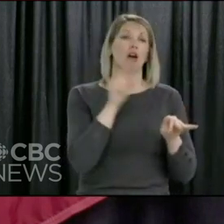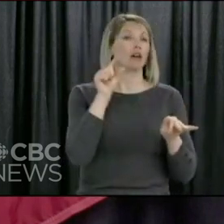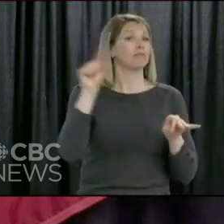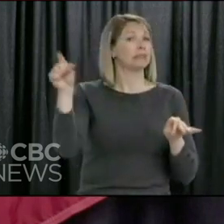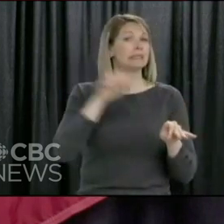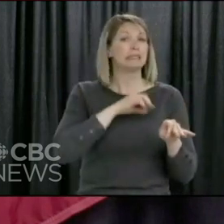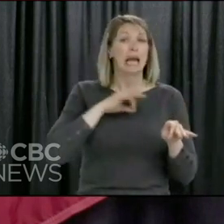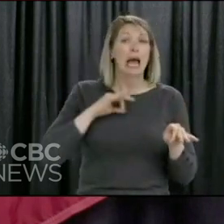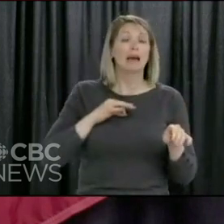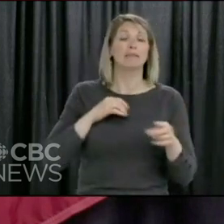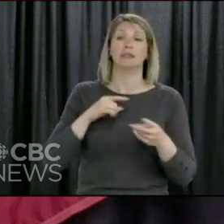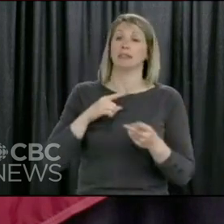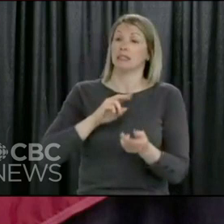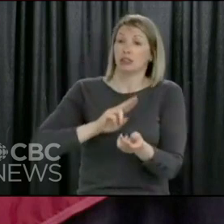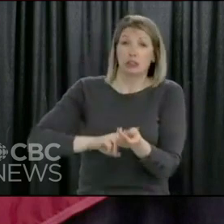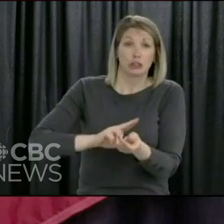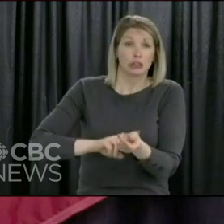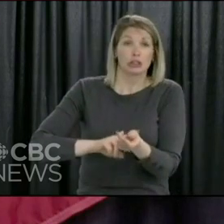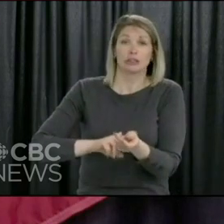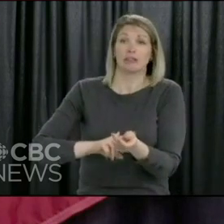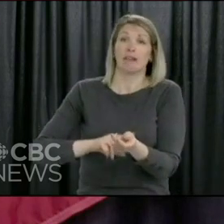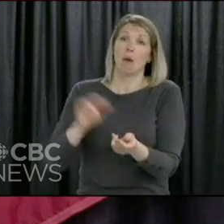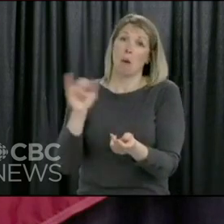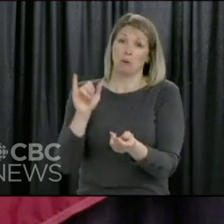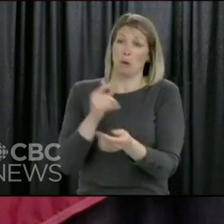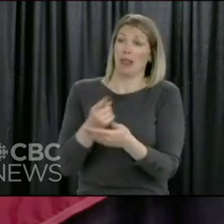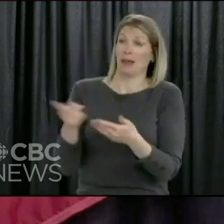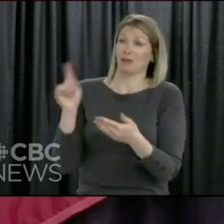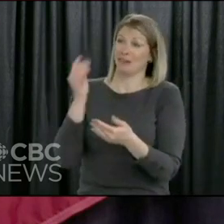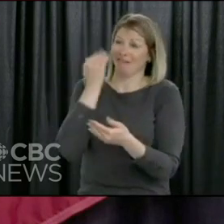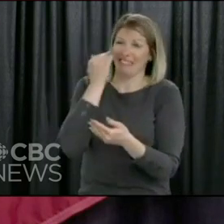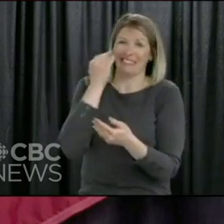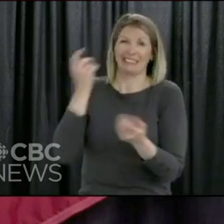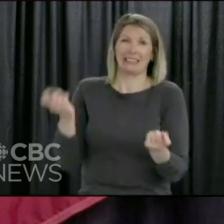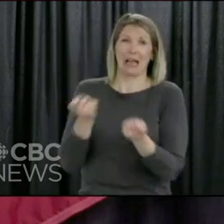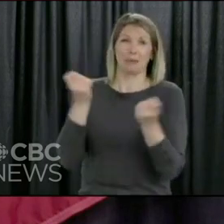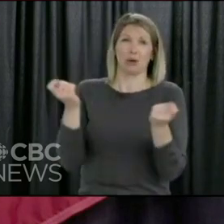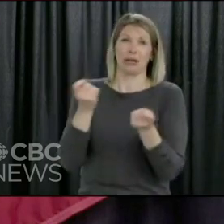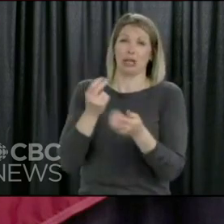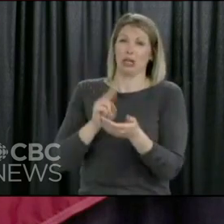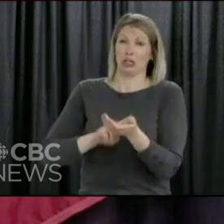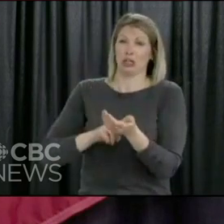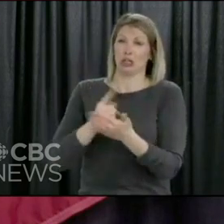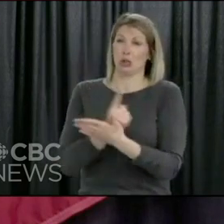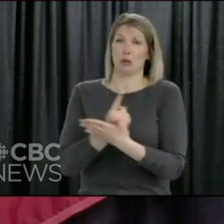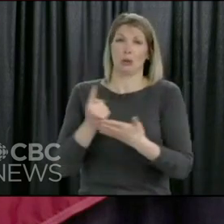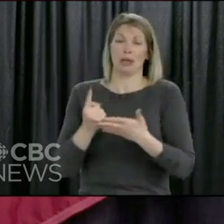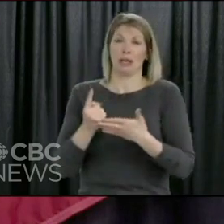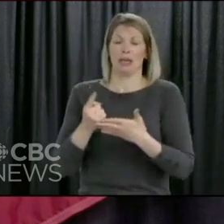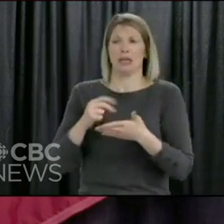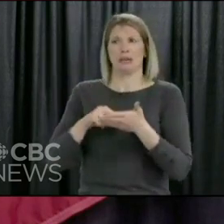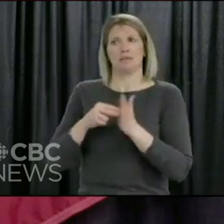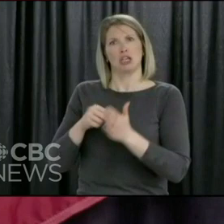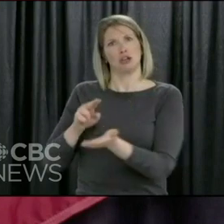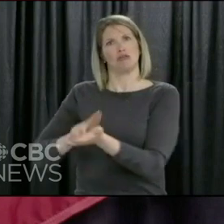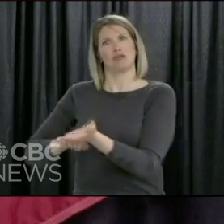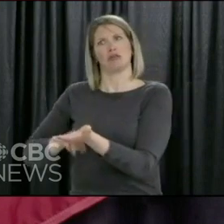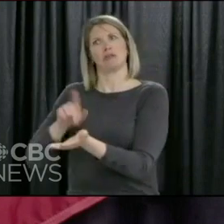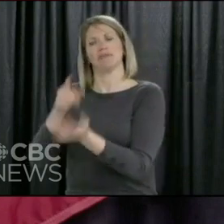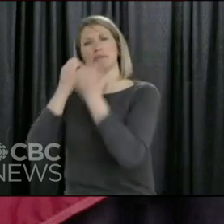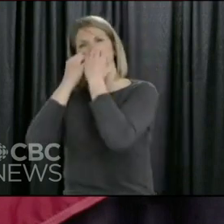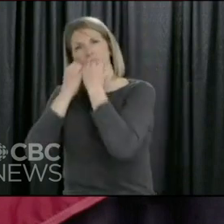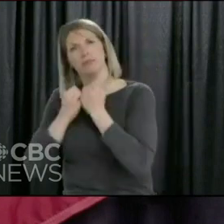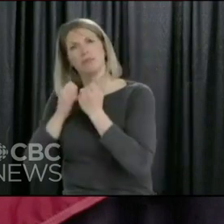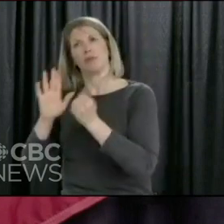employees. And nurses, you know, Nurses Week, and nurses, of course, providing essential services during the pandemic. But this is as a result